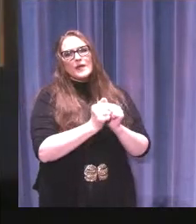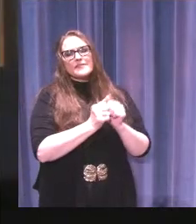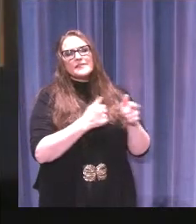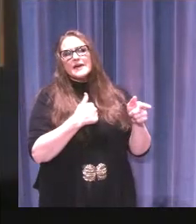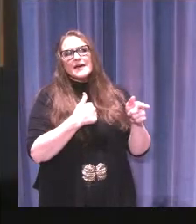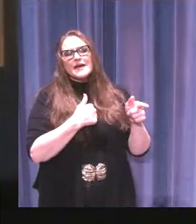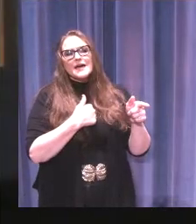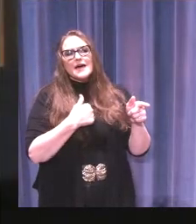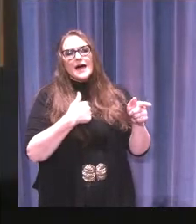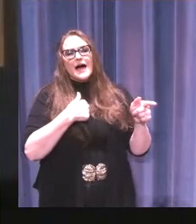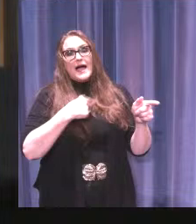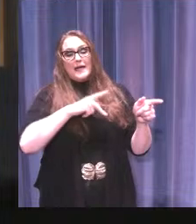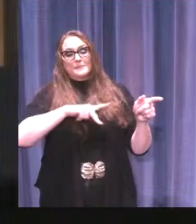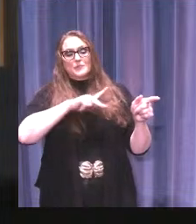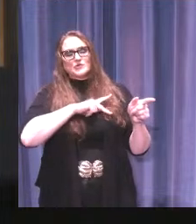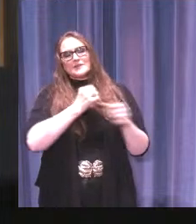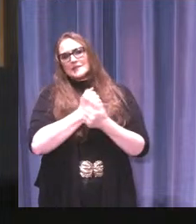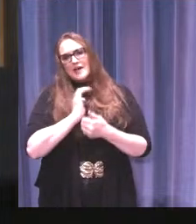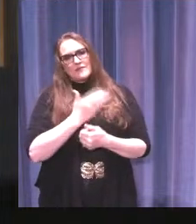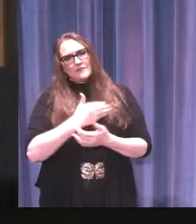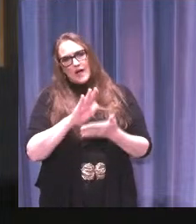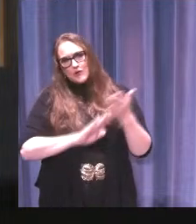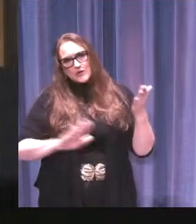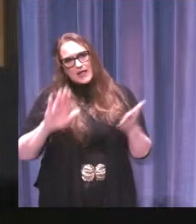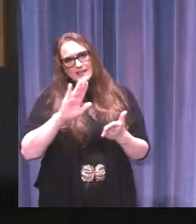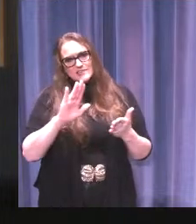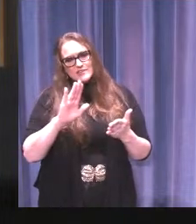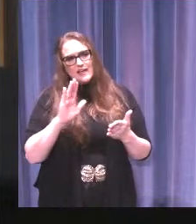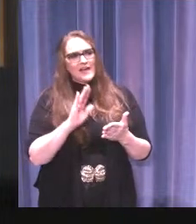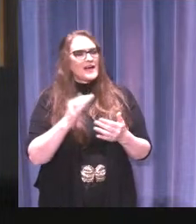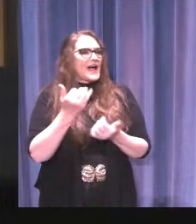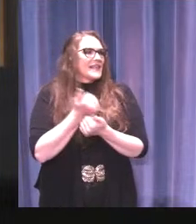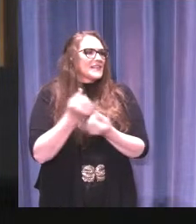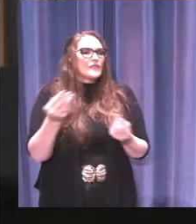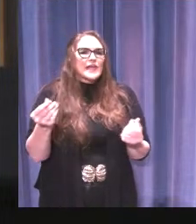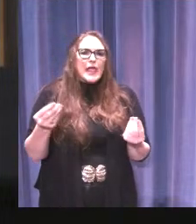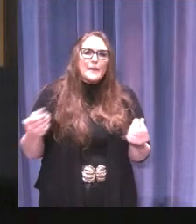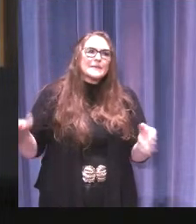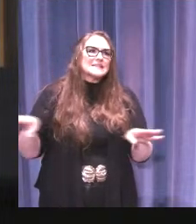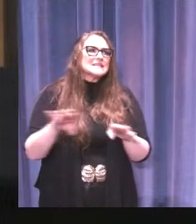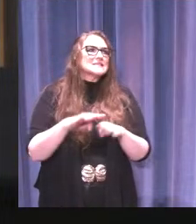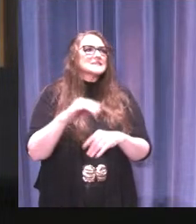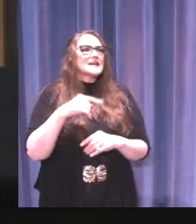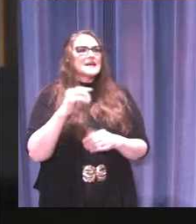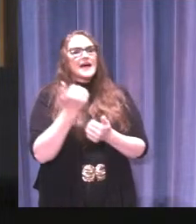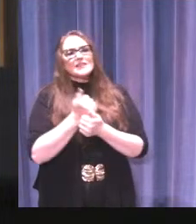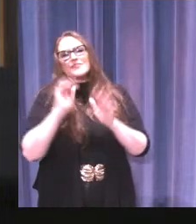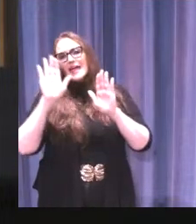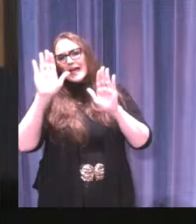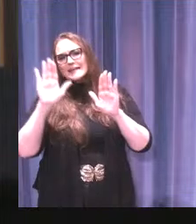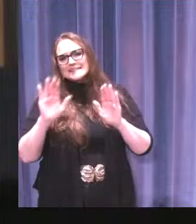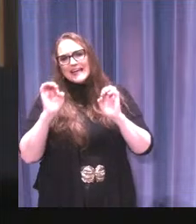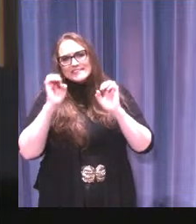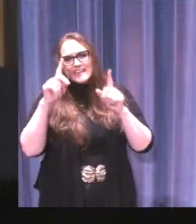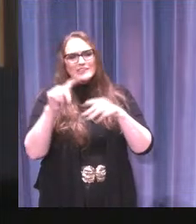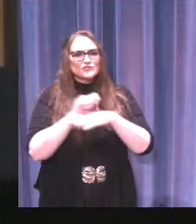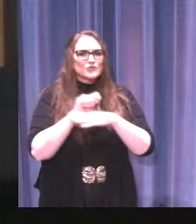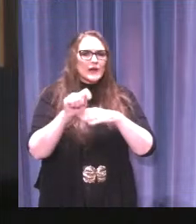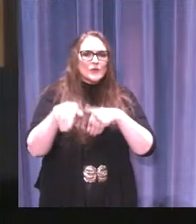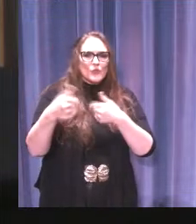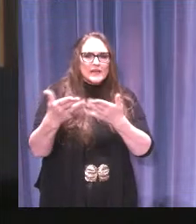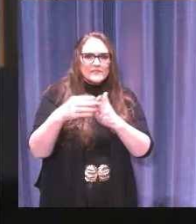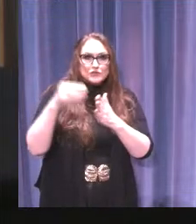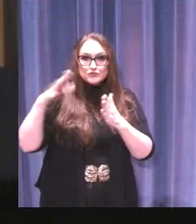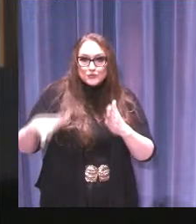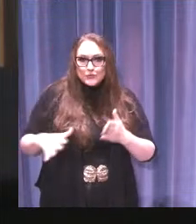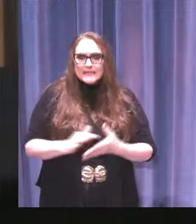I personally love our college. I love our campus. I love the excellent education and training we give our